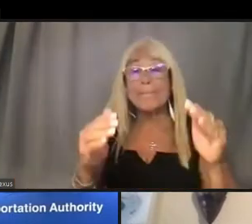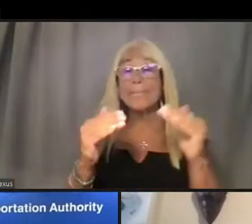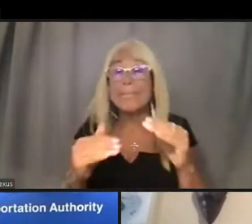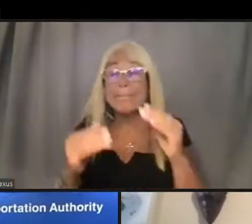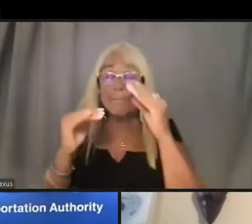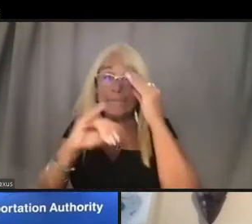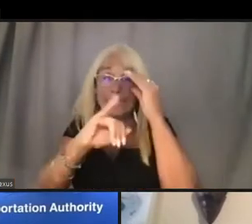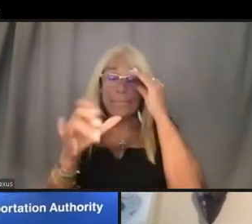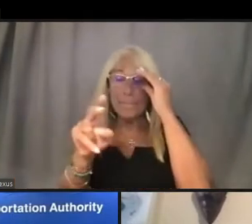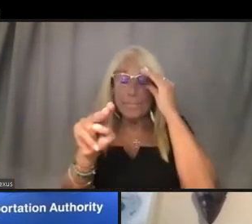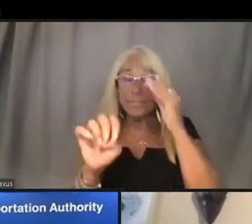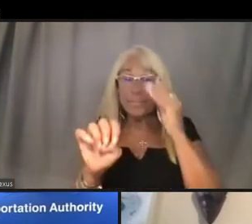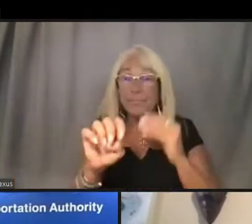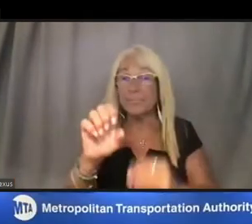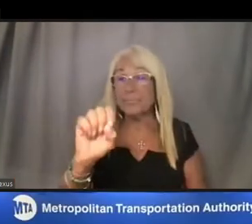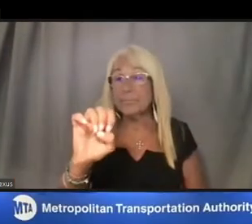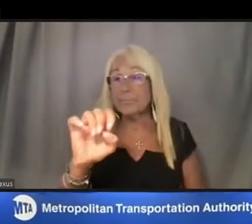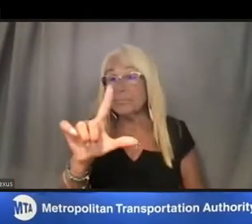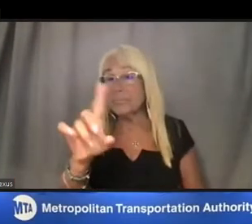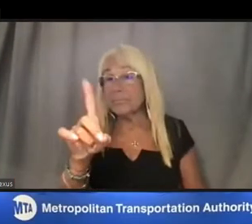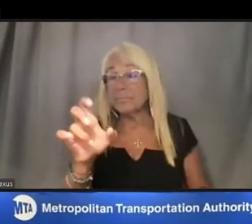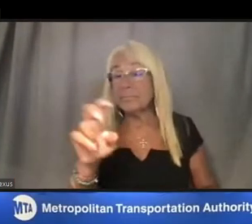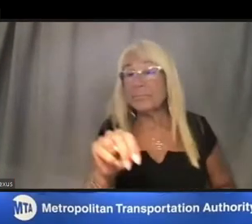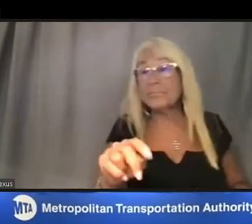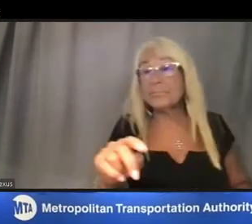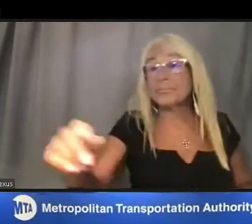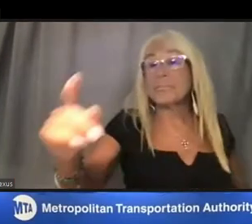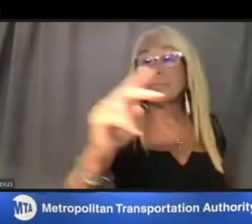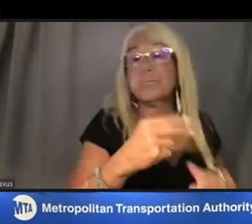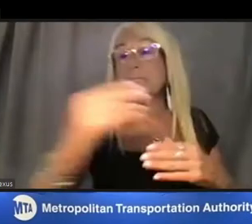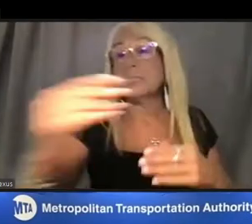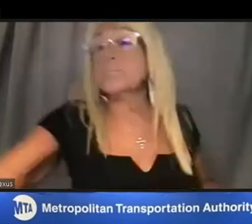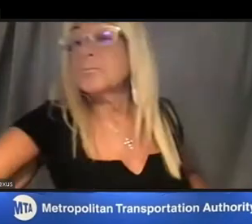Jane Selden followed by munib Raymond